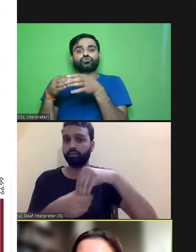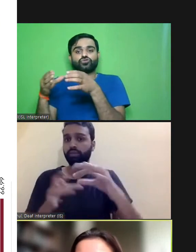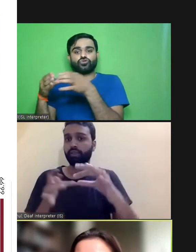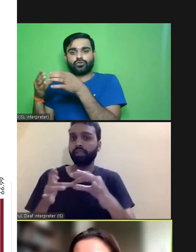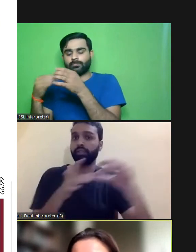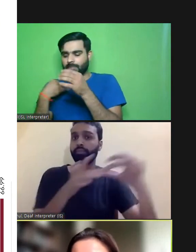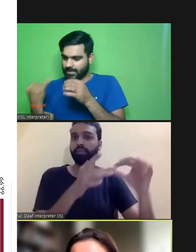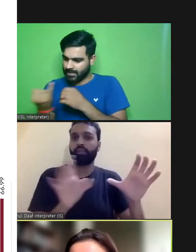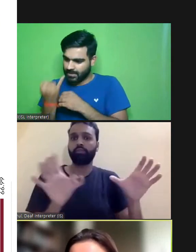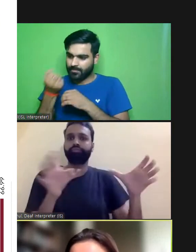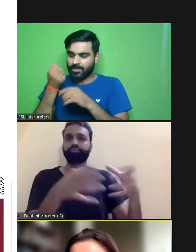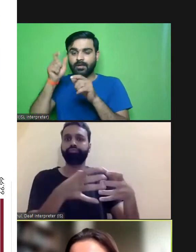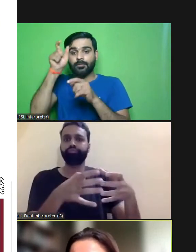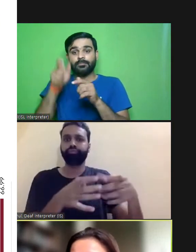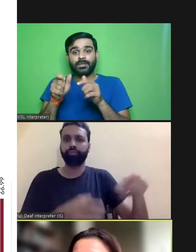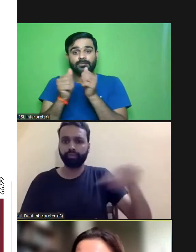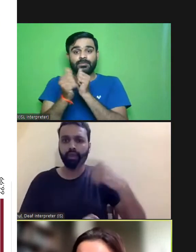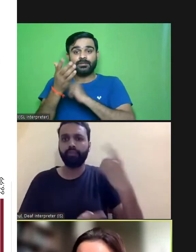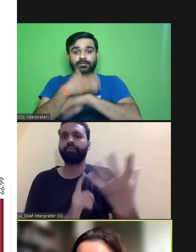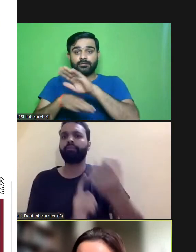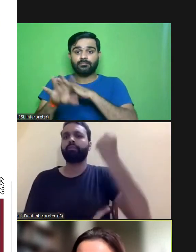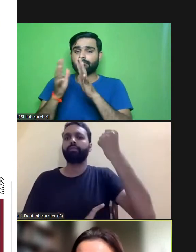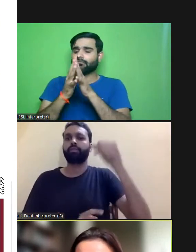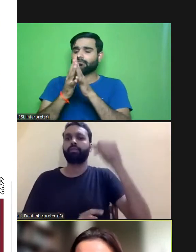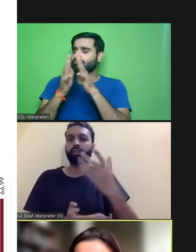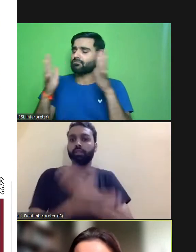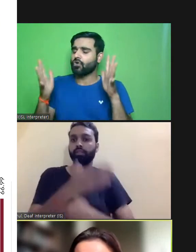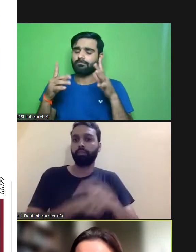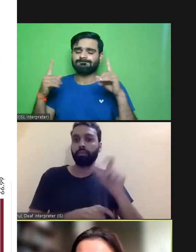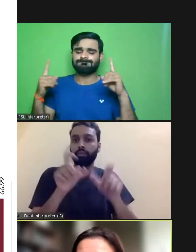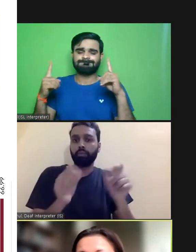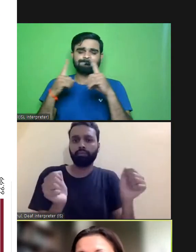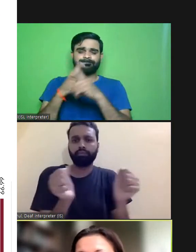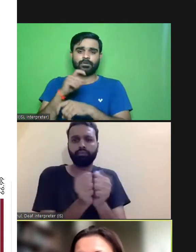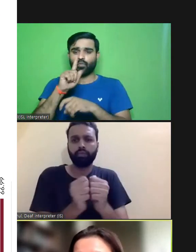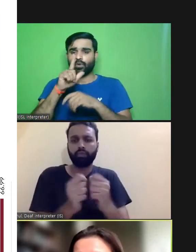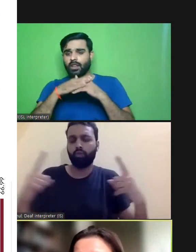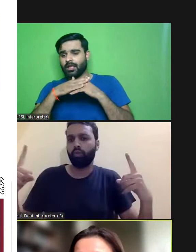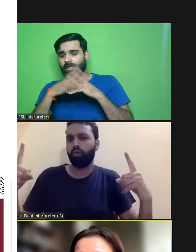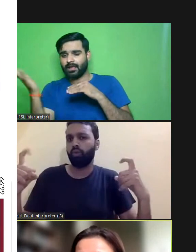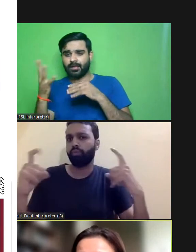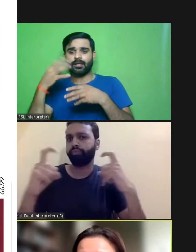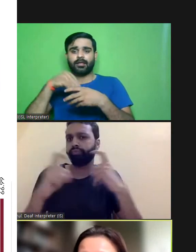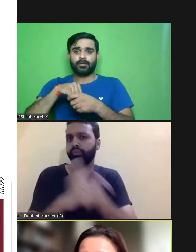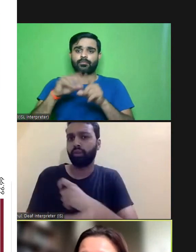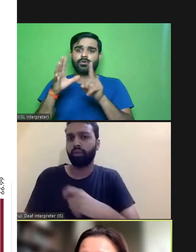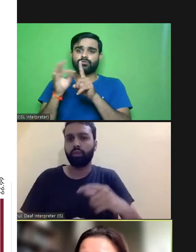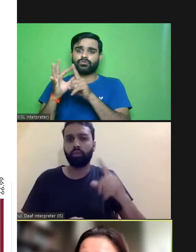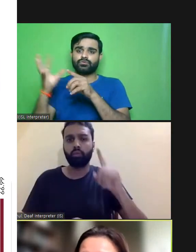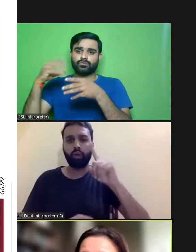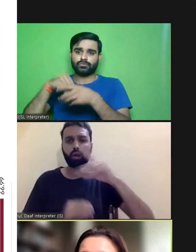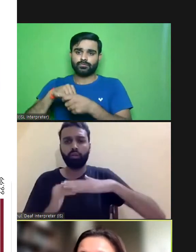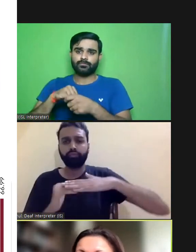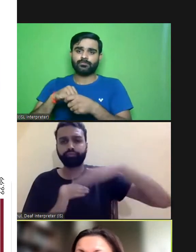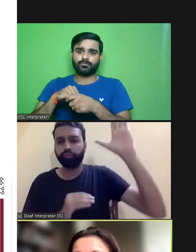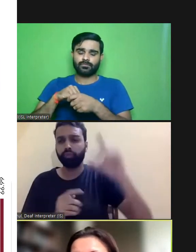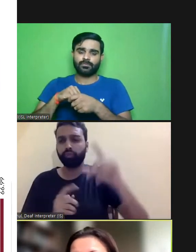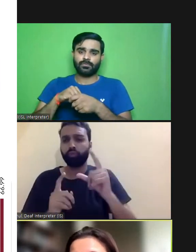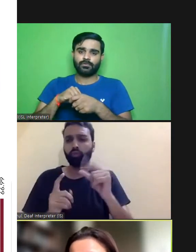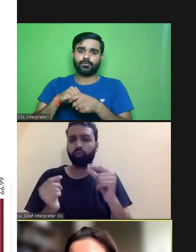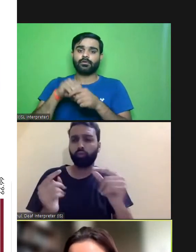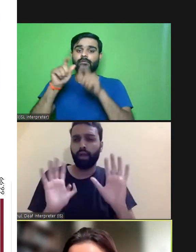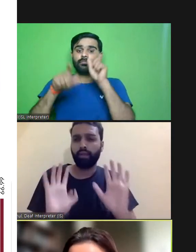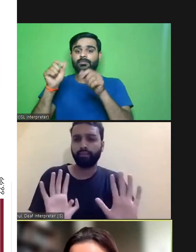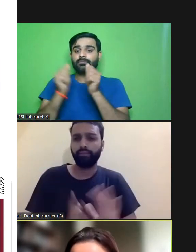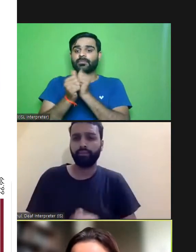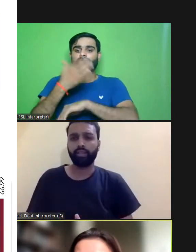that persons with disability in most of the countries are more likely to live in poverty or in multidimensional poverty than persons